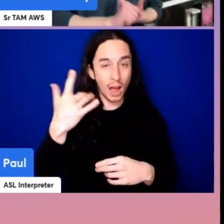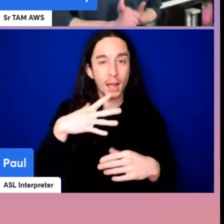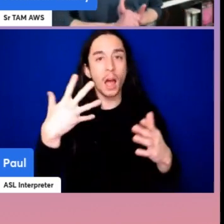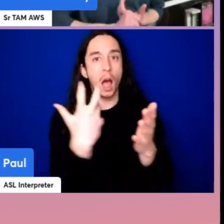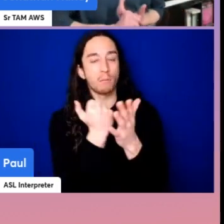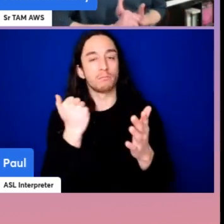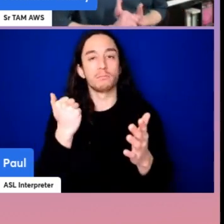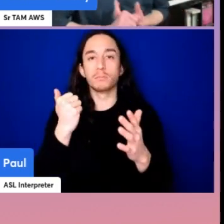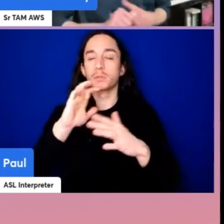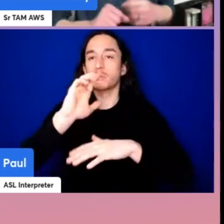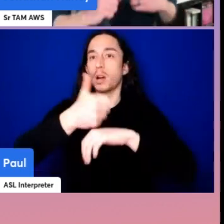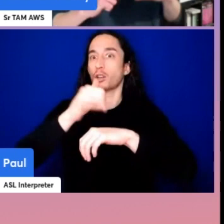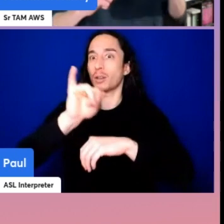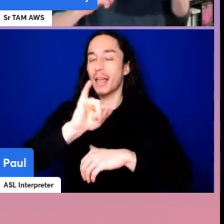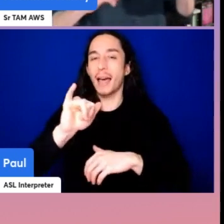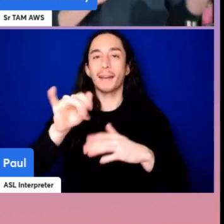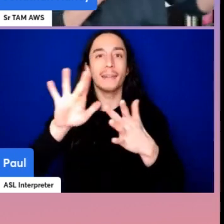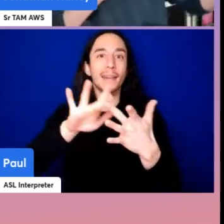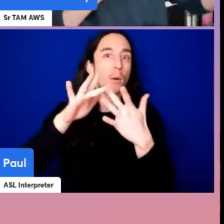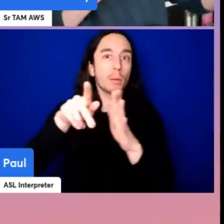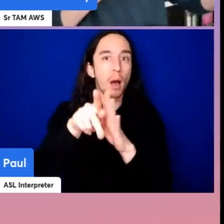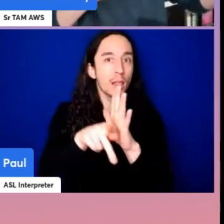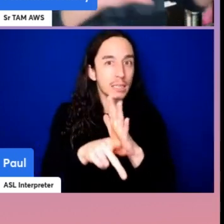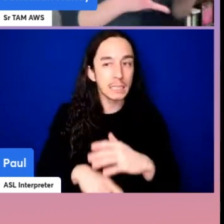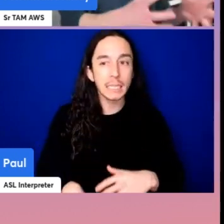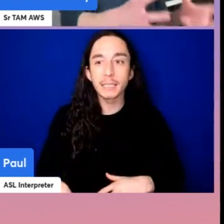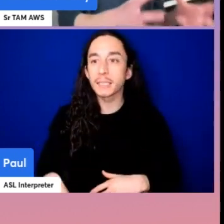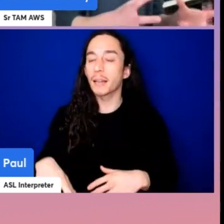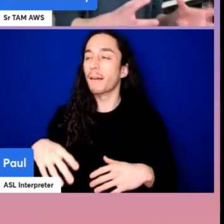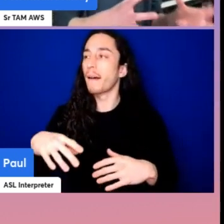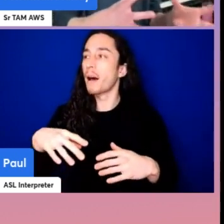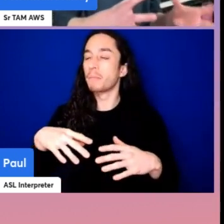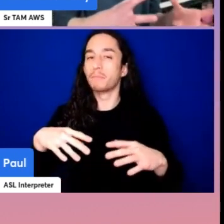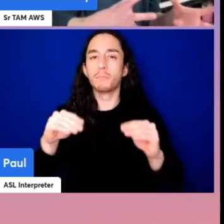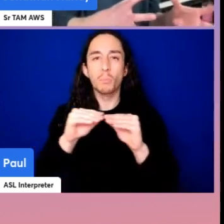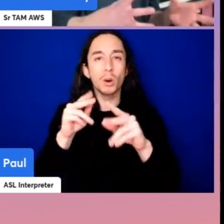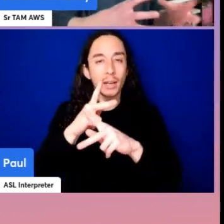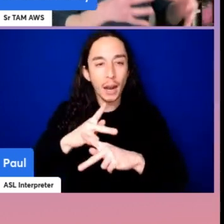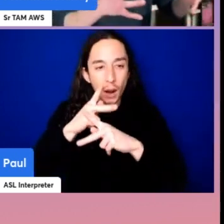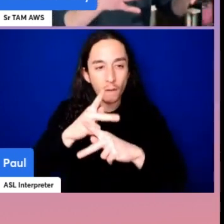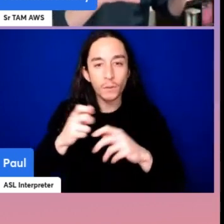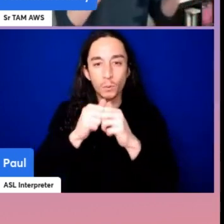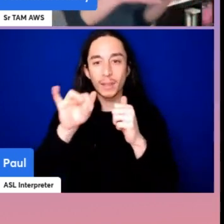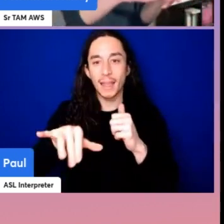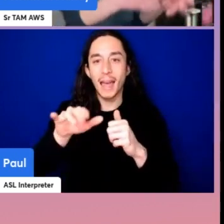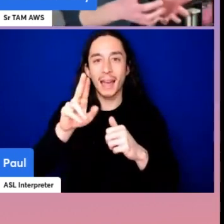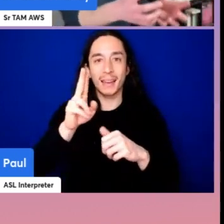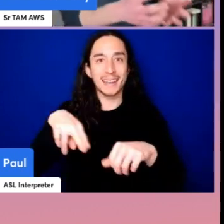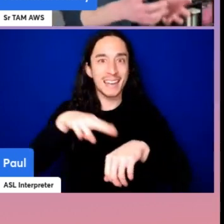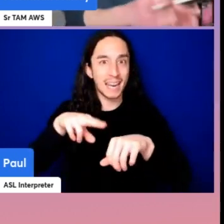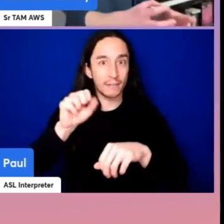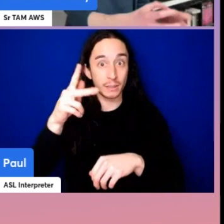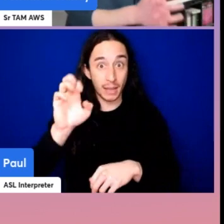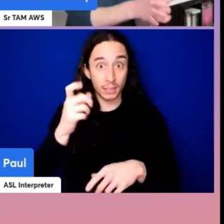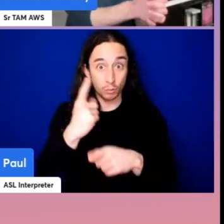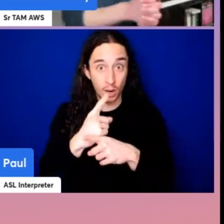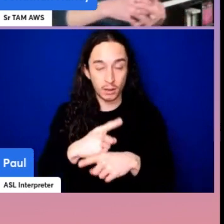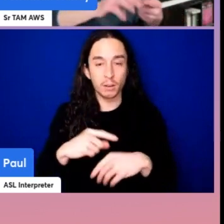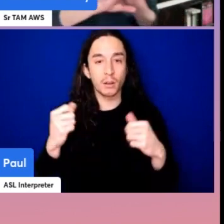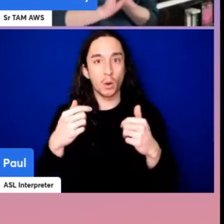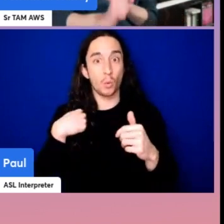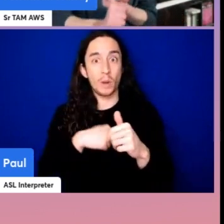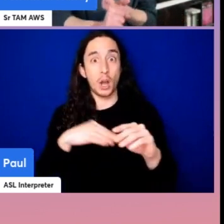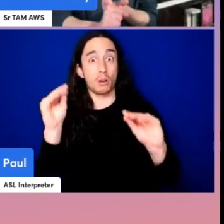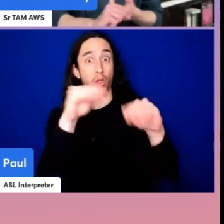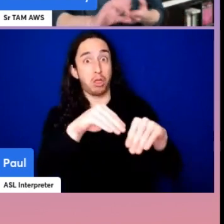like network policies to be very careful with that namespace, right? There's a lot of trust that we're putting there